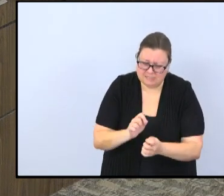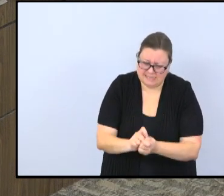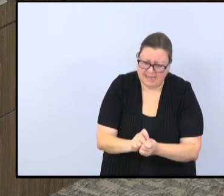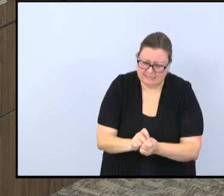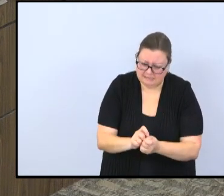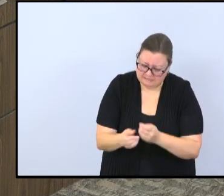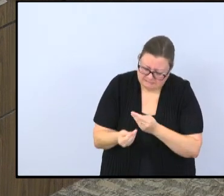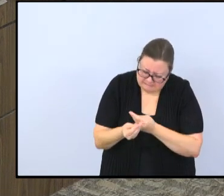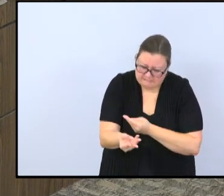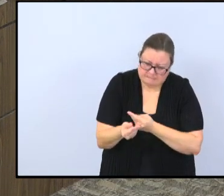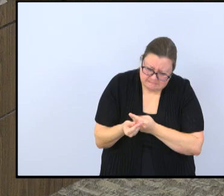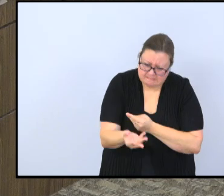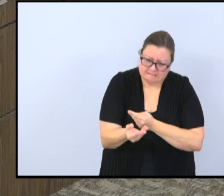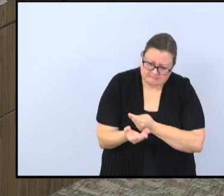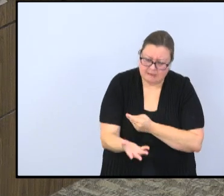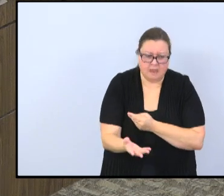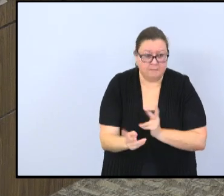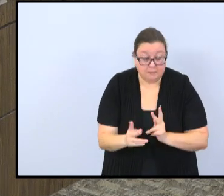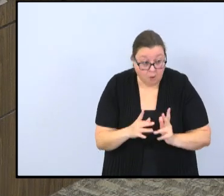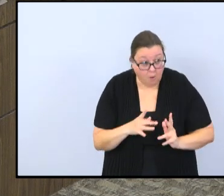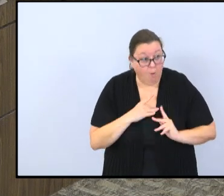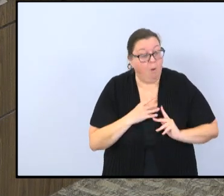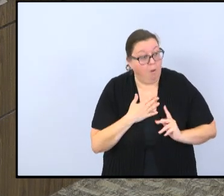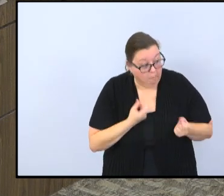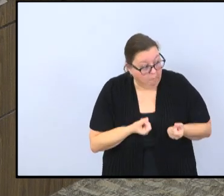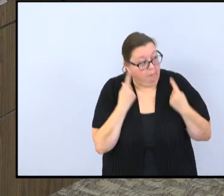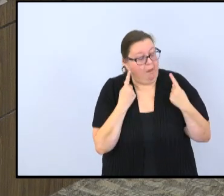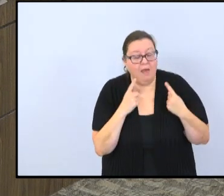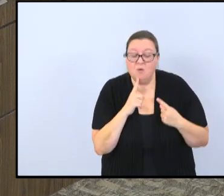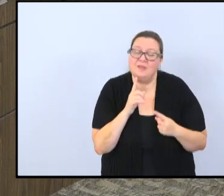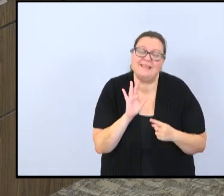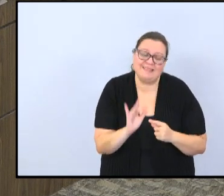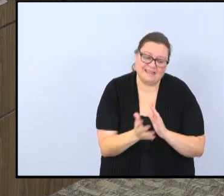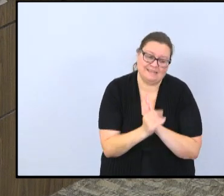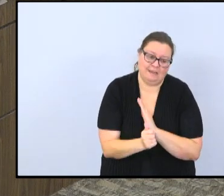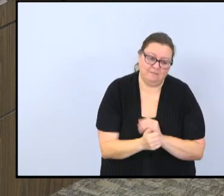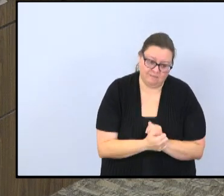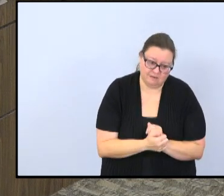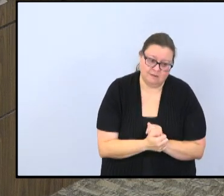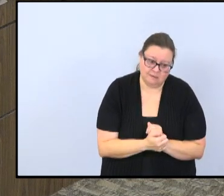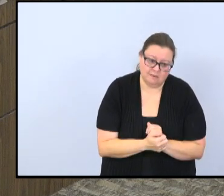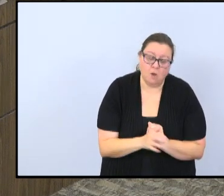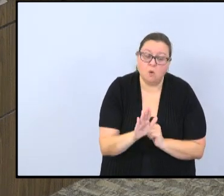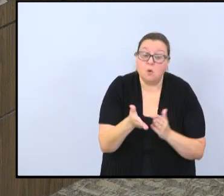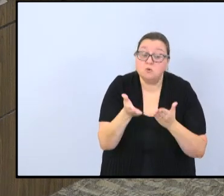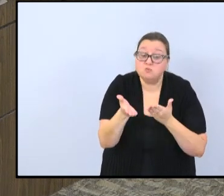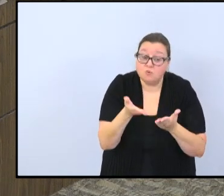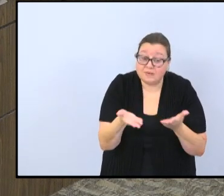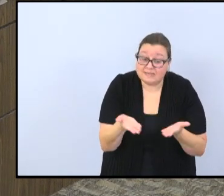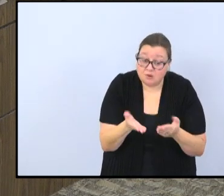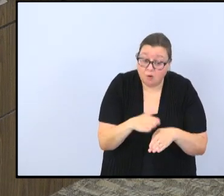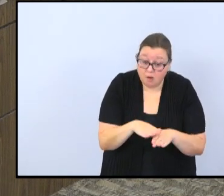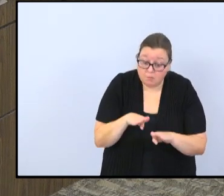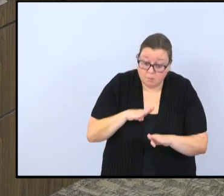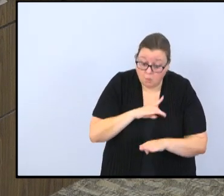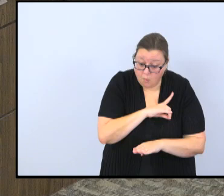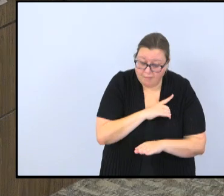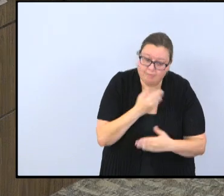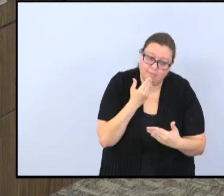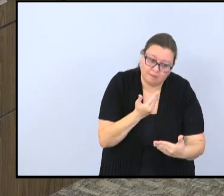to communicate that way is really a gift. And so I'm just so thankful for your service on this board.